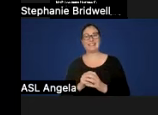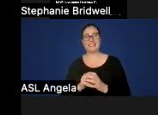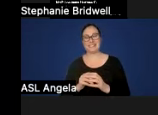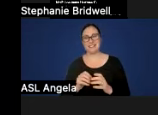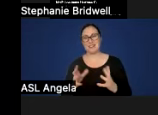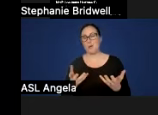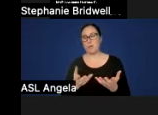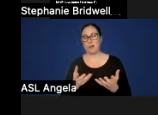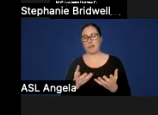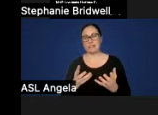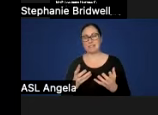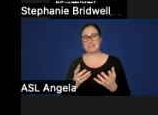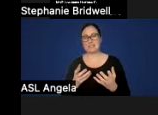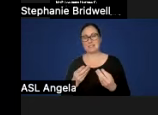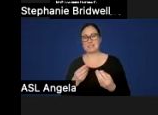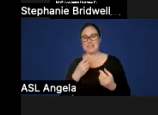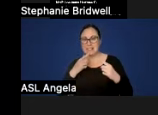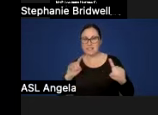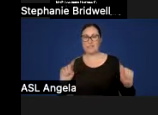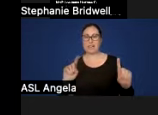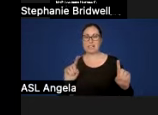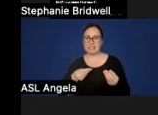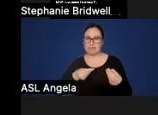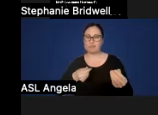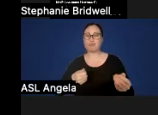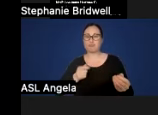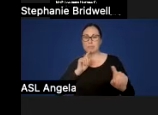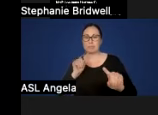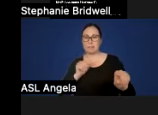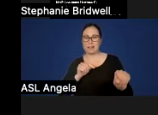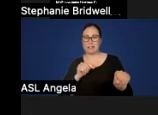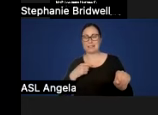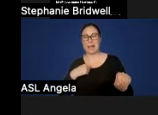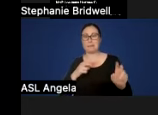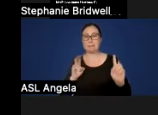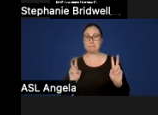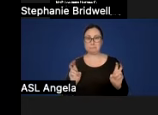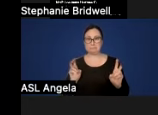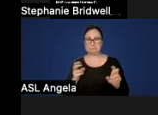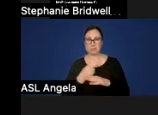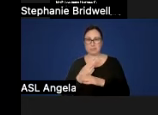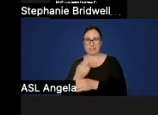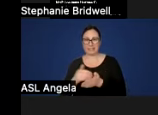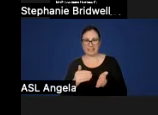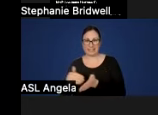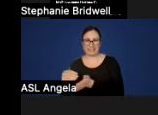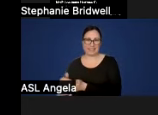all these air quotes. There's so many when you're talking about systems, I think. Next slide.